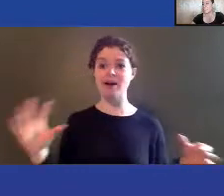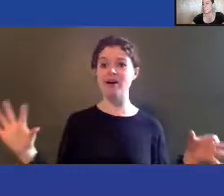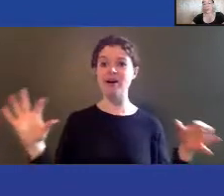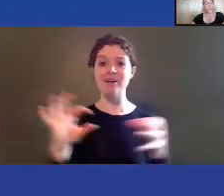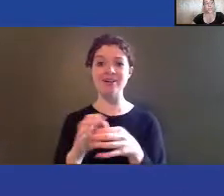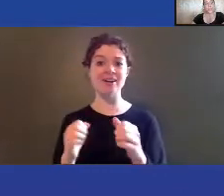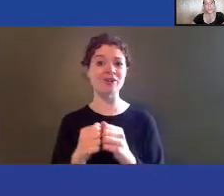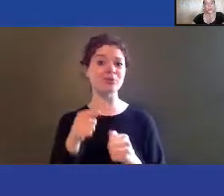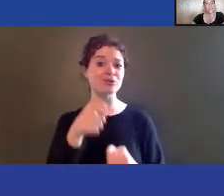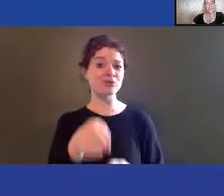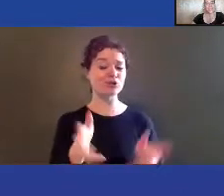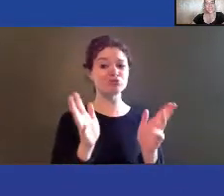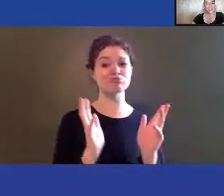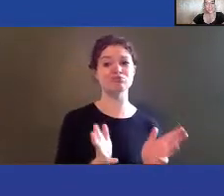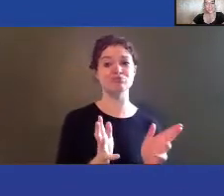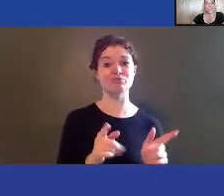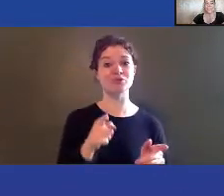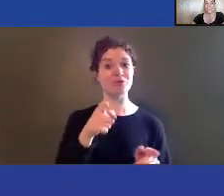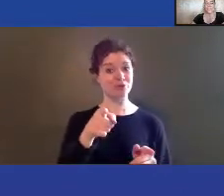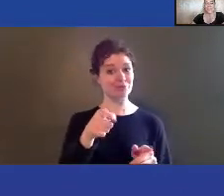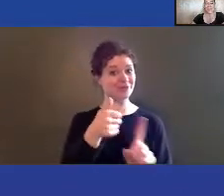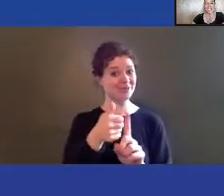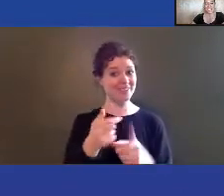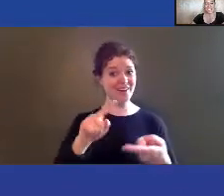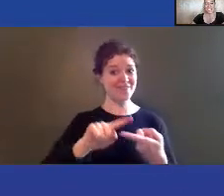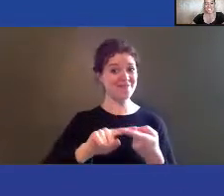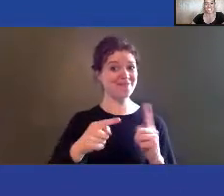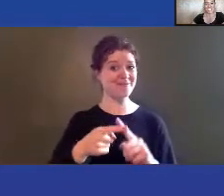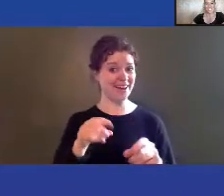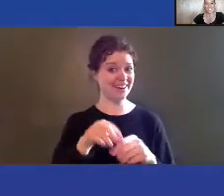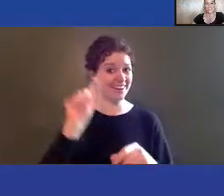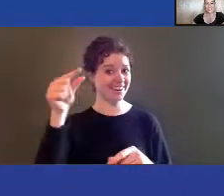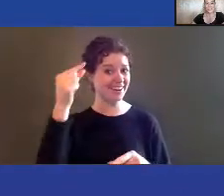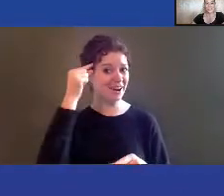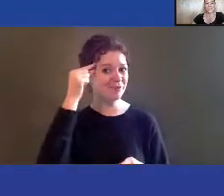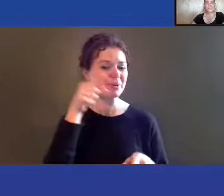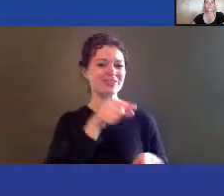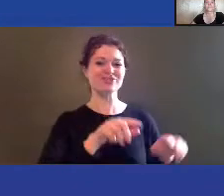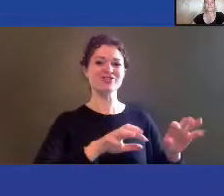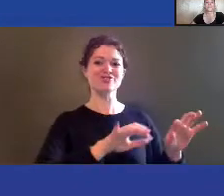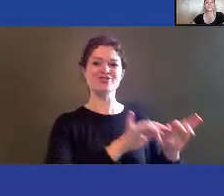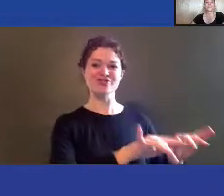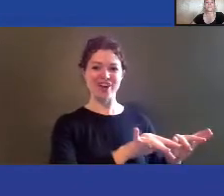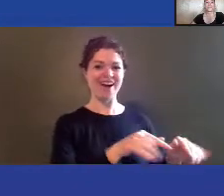follow-up. So if you are a friend in government, say hi in the chat.